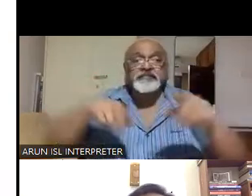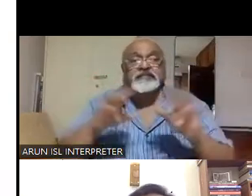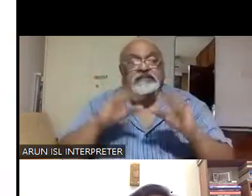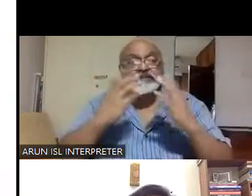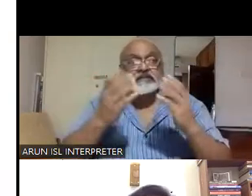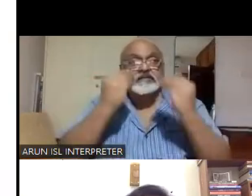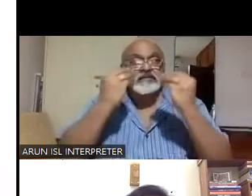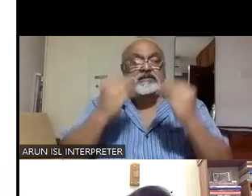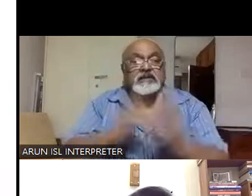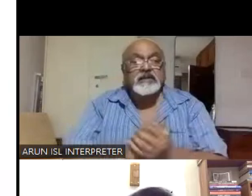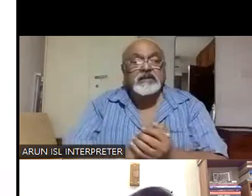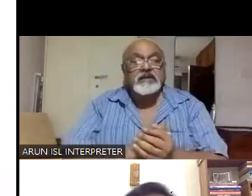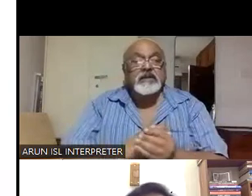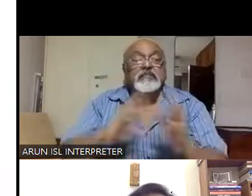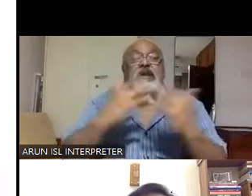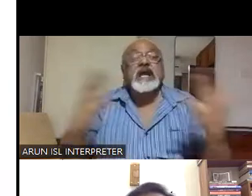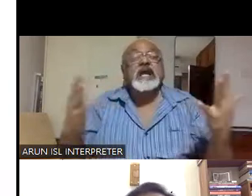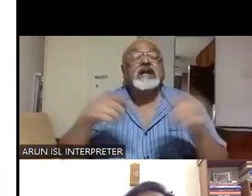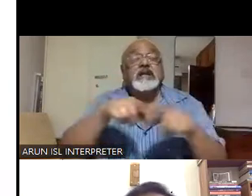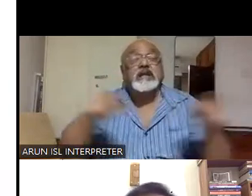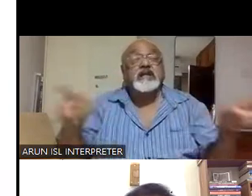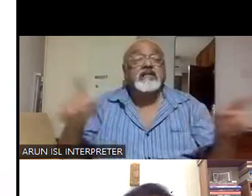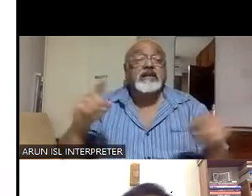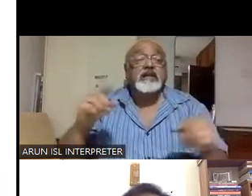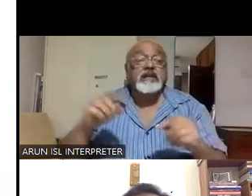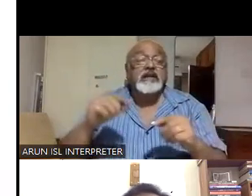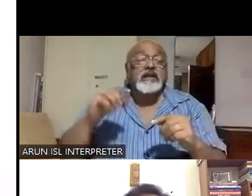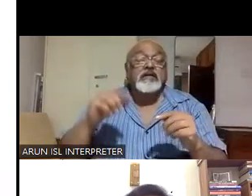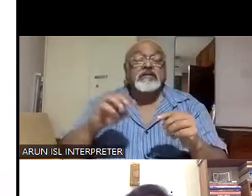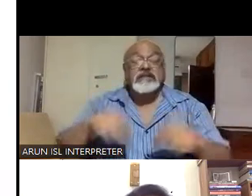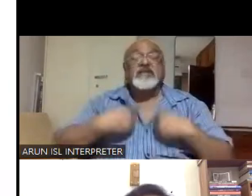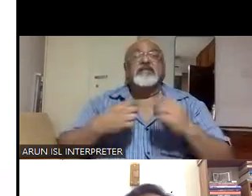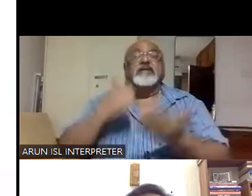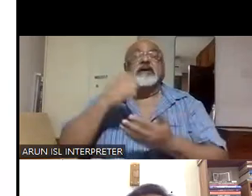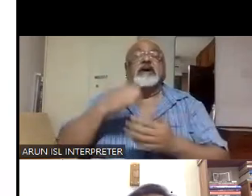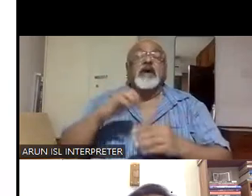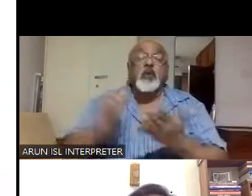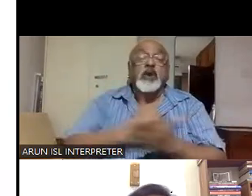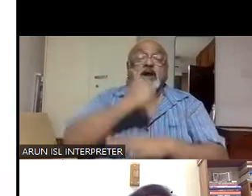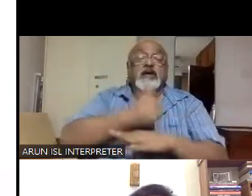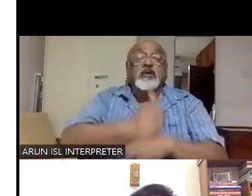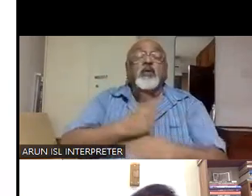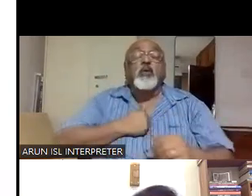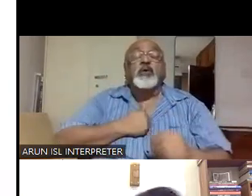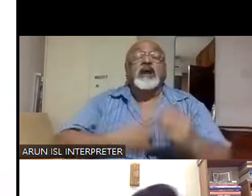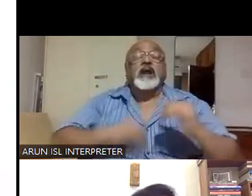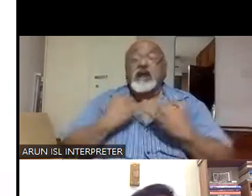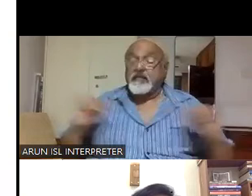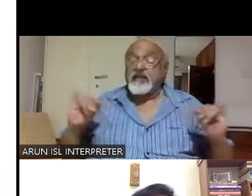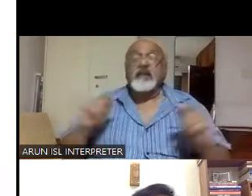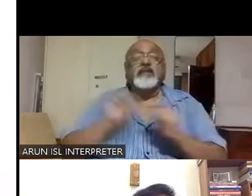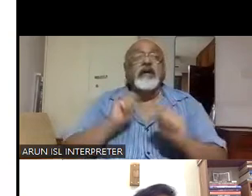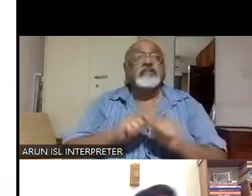are becoming self-employed. More of them are setting up their own independent